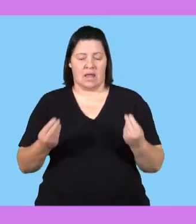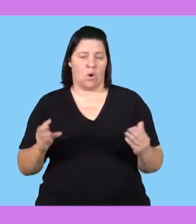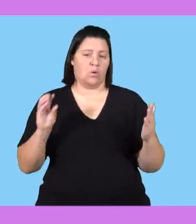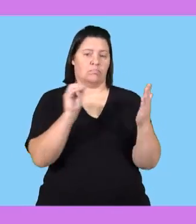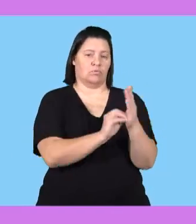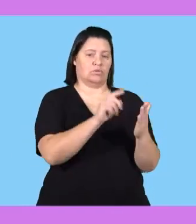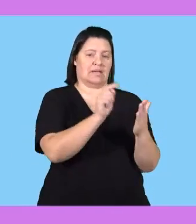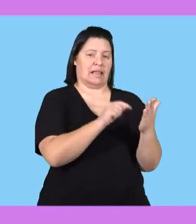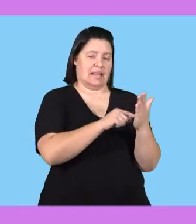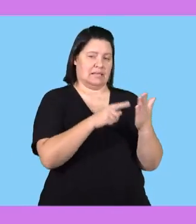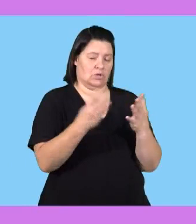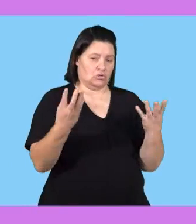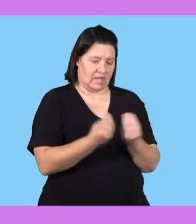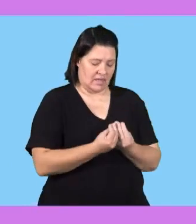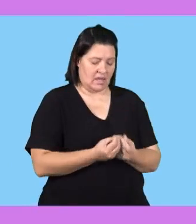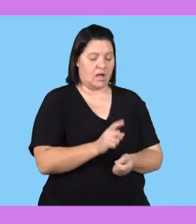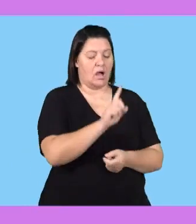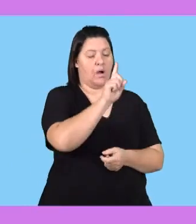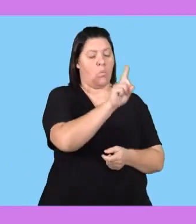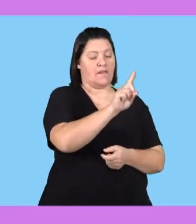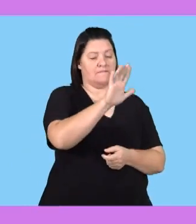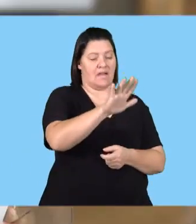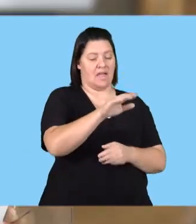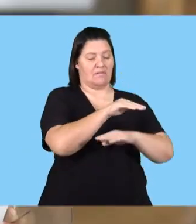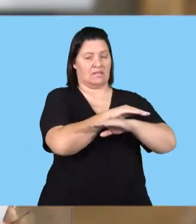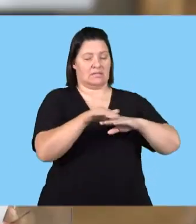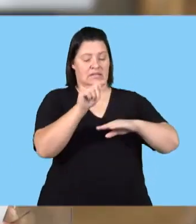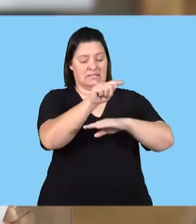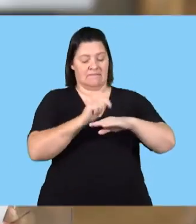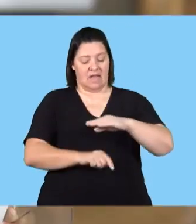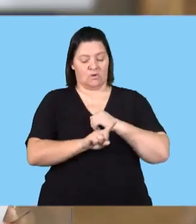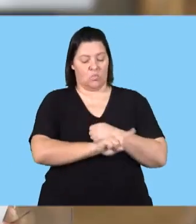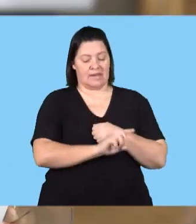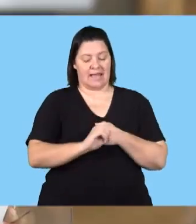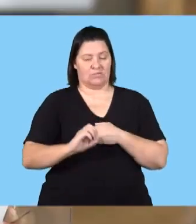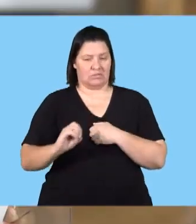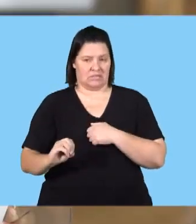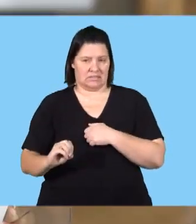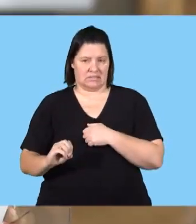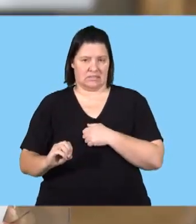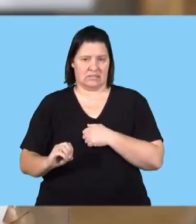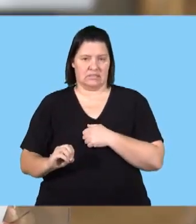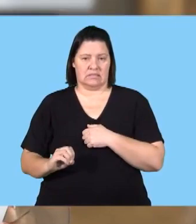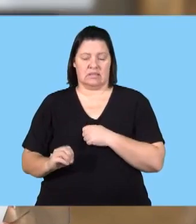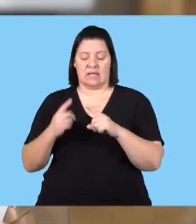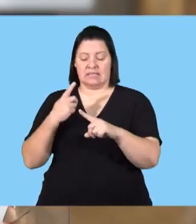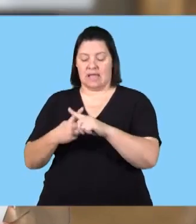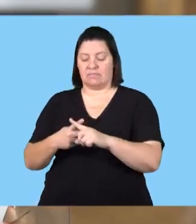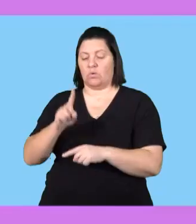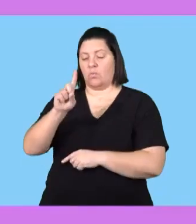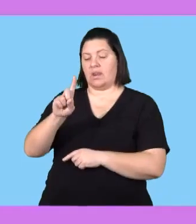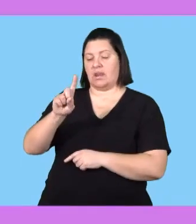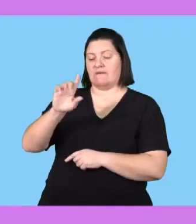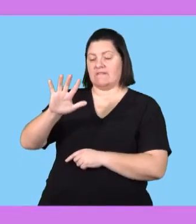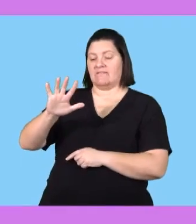1,500 rand. So let us press the calculator together. We have 15 divided by 100,